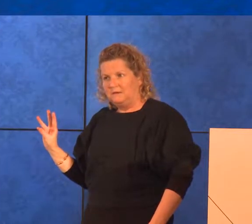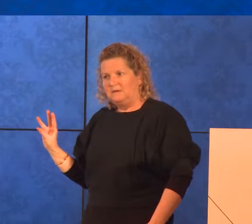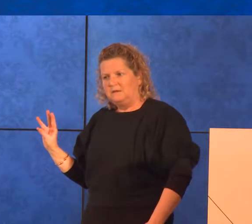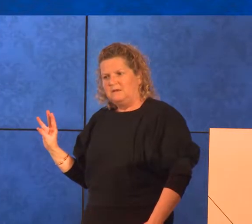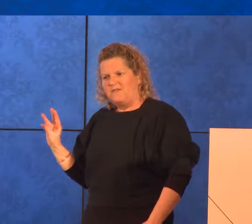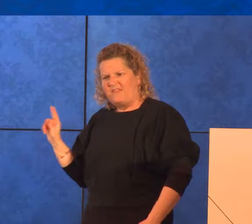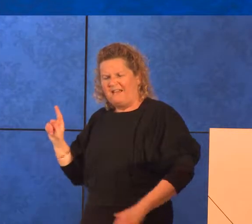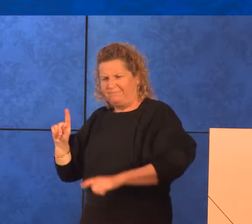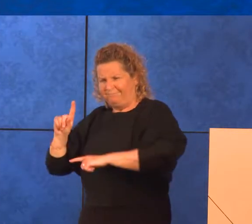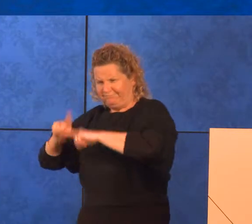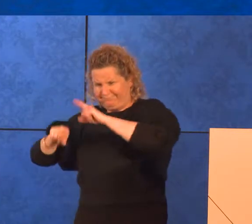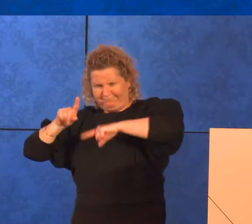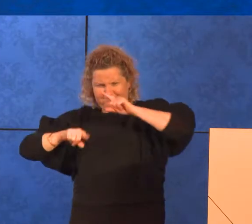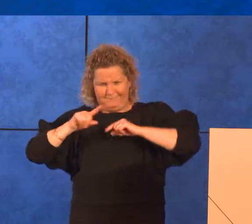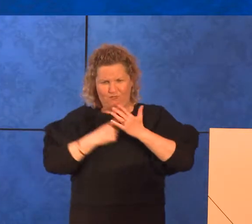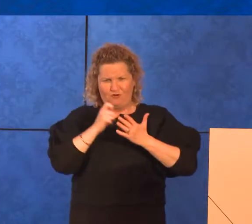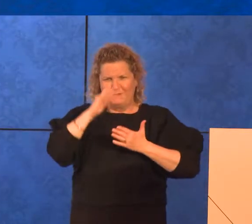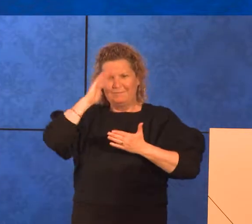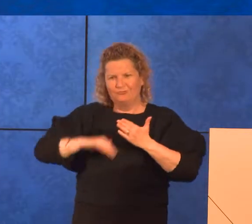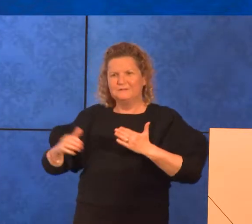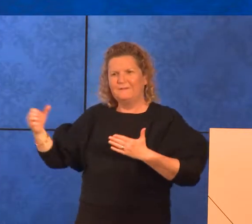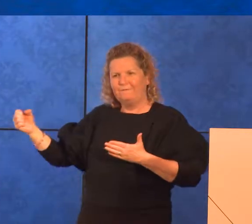pretty diverse Royal Commission experiences.